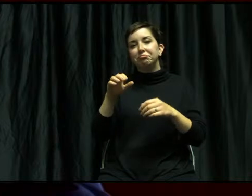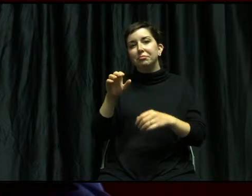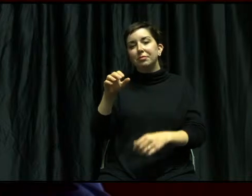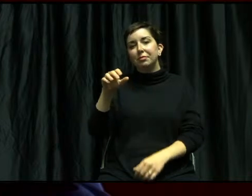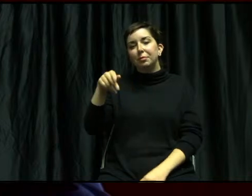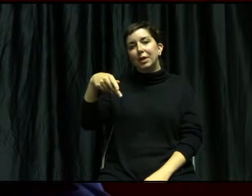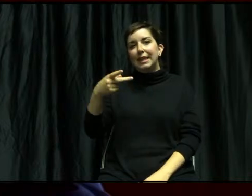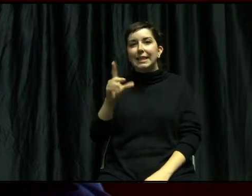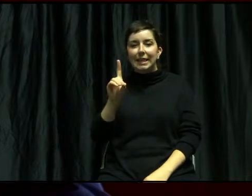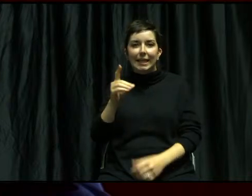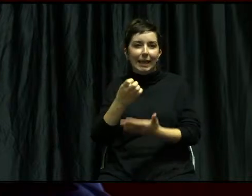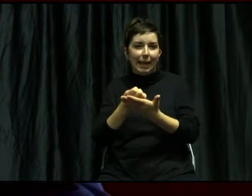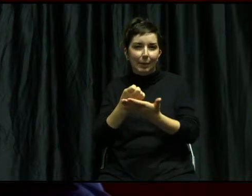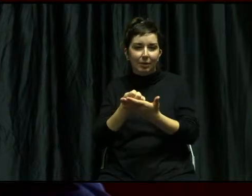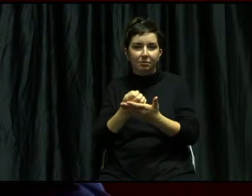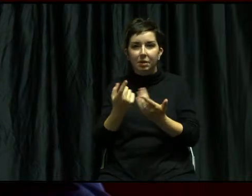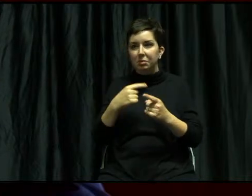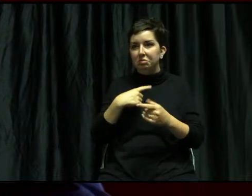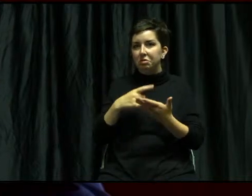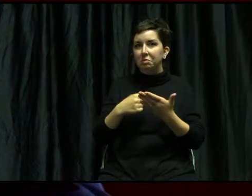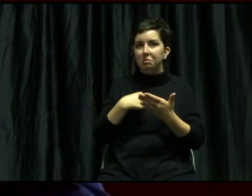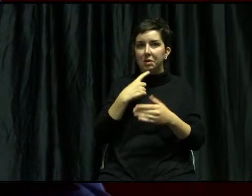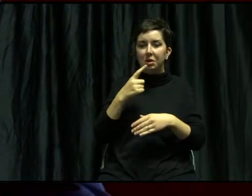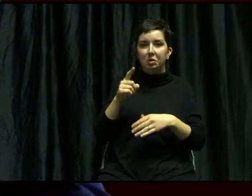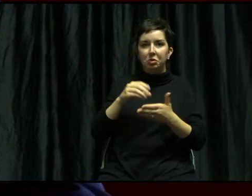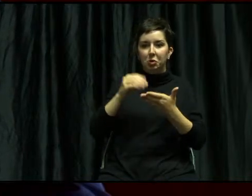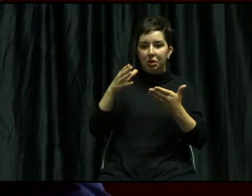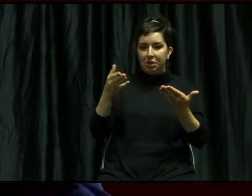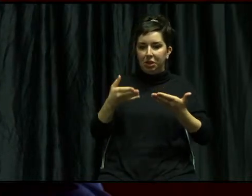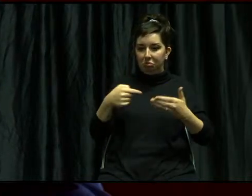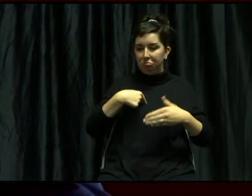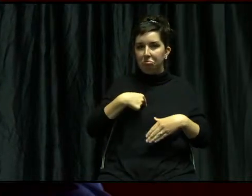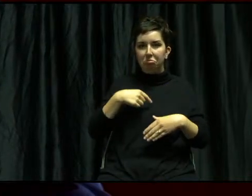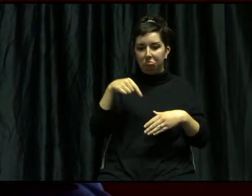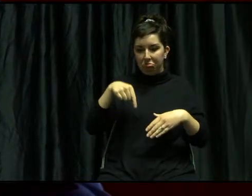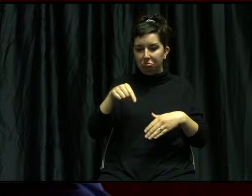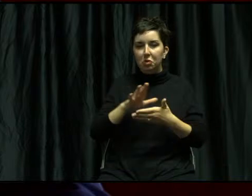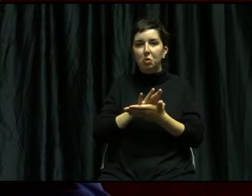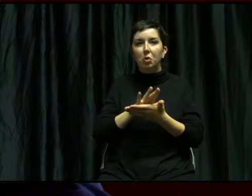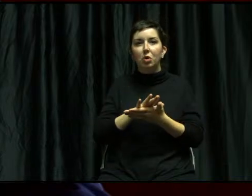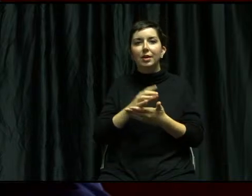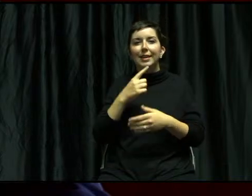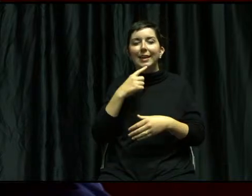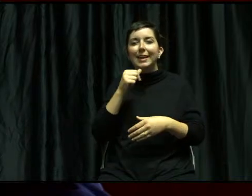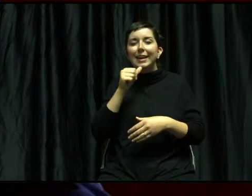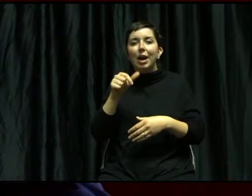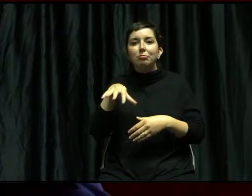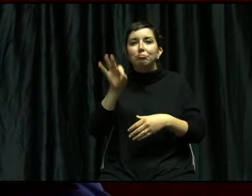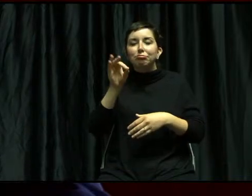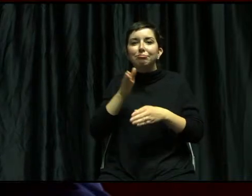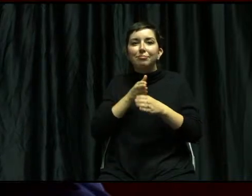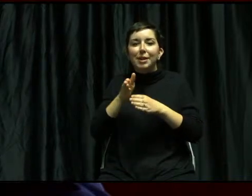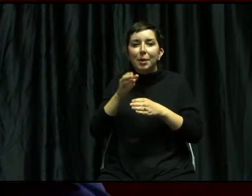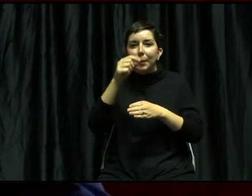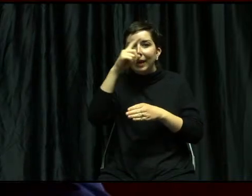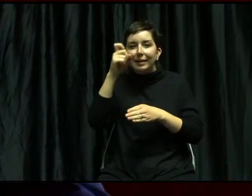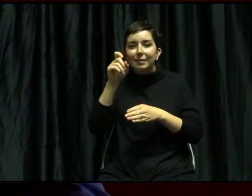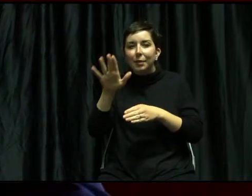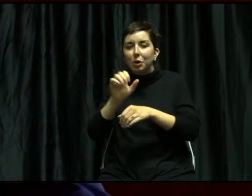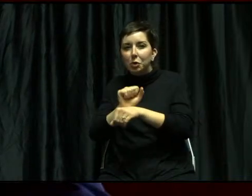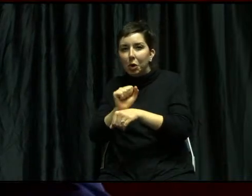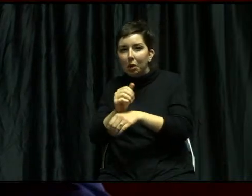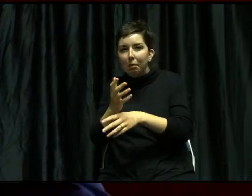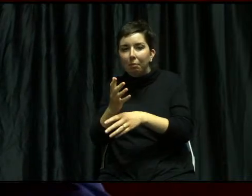I tell students here at Weber State that they don't select a major based upon the discipline,